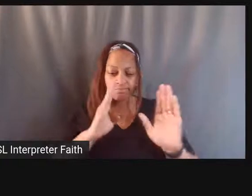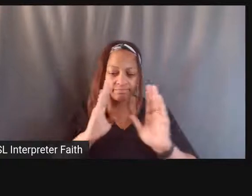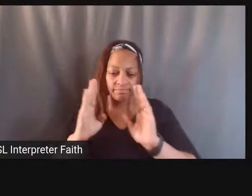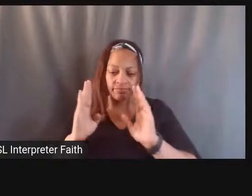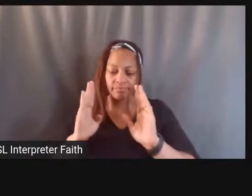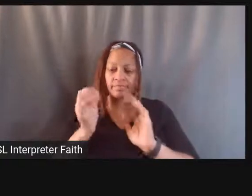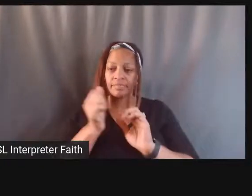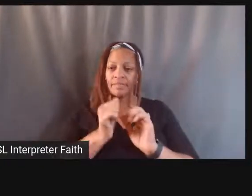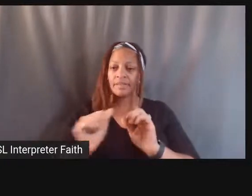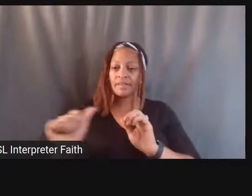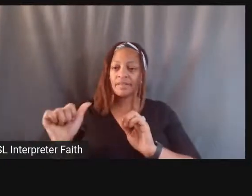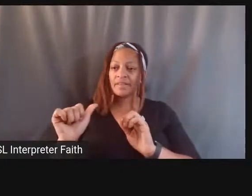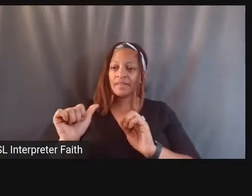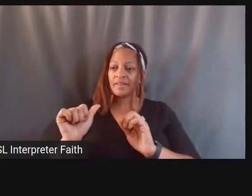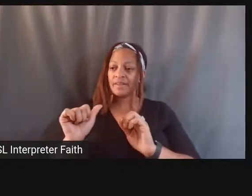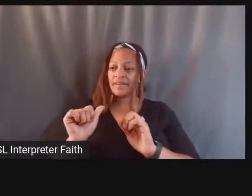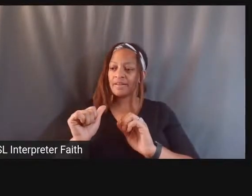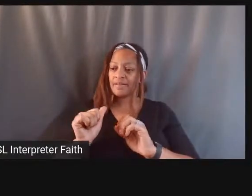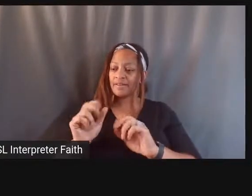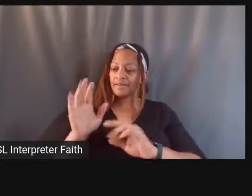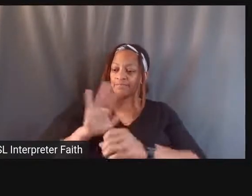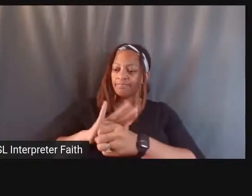of scanning, of discomfort,